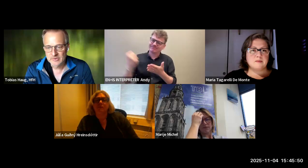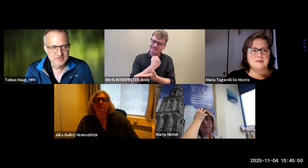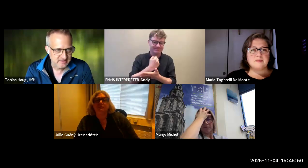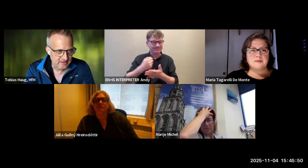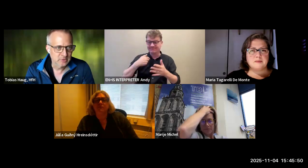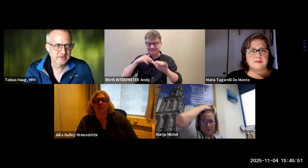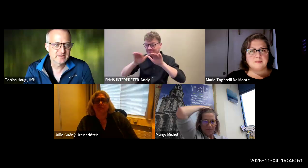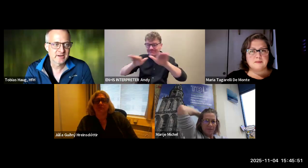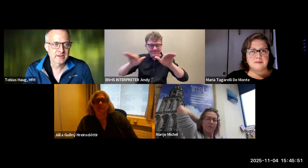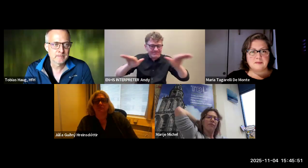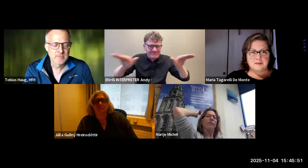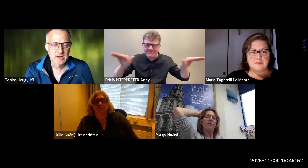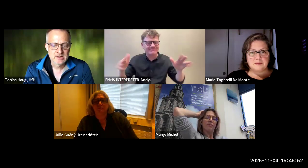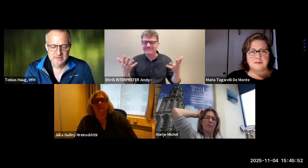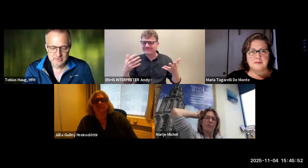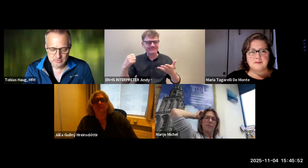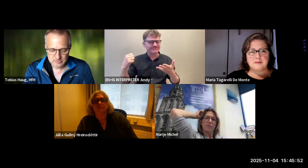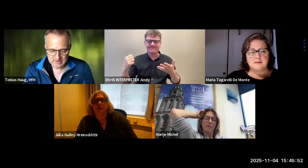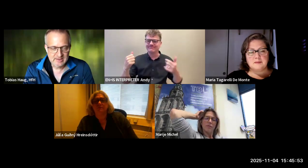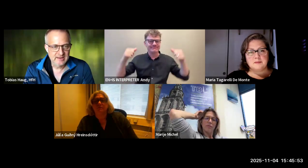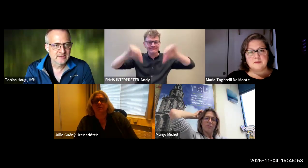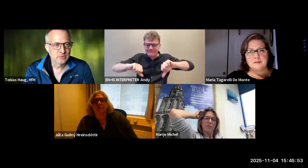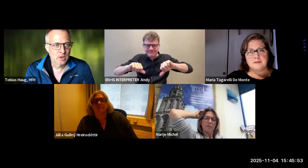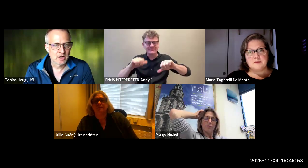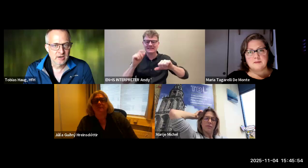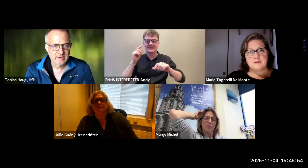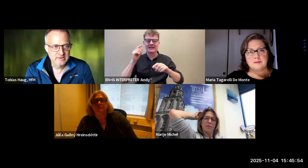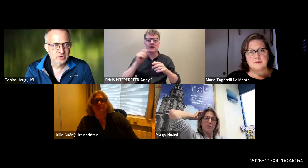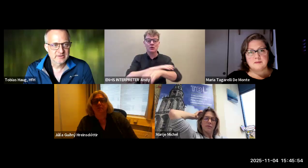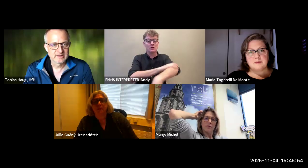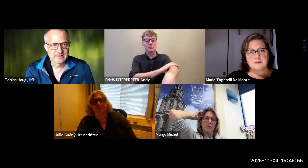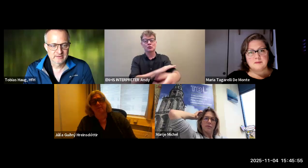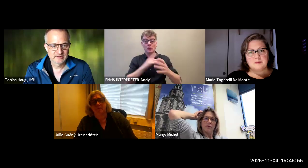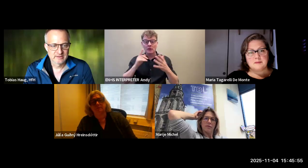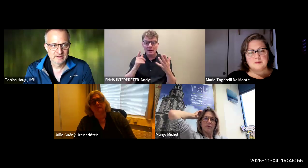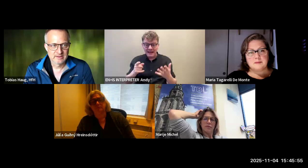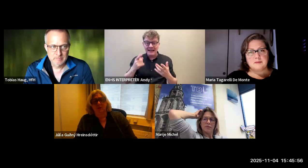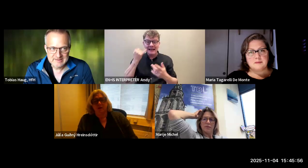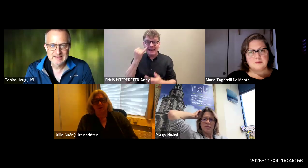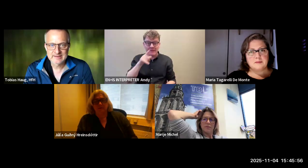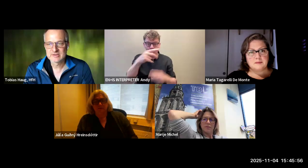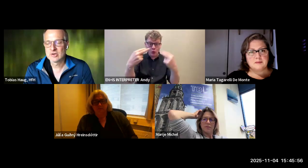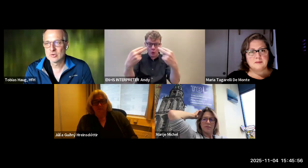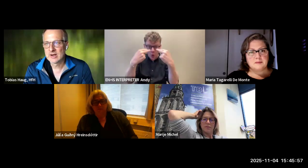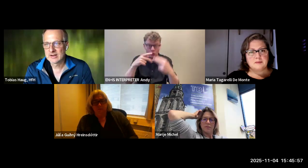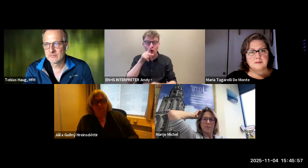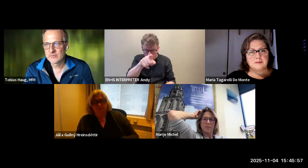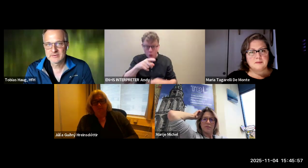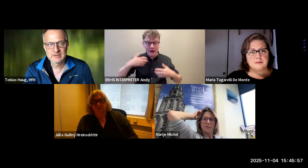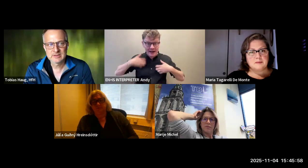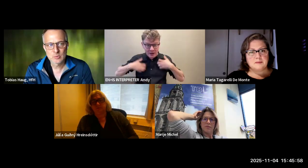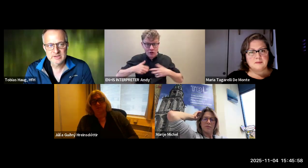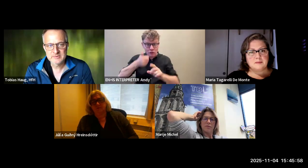people, not successfully this time. So in case you are interested, please let us